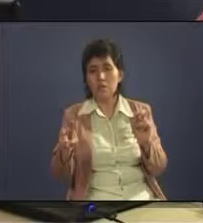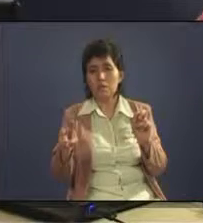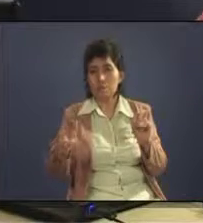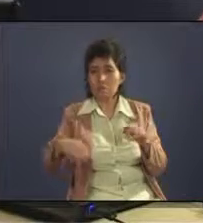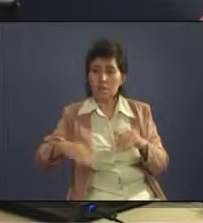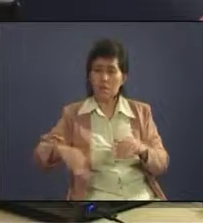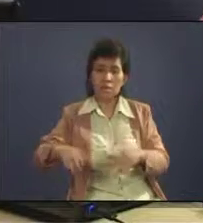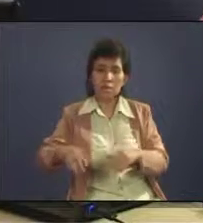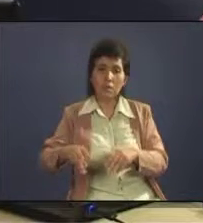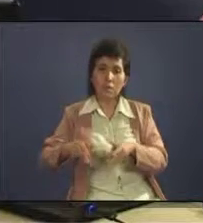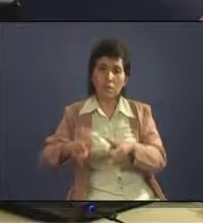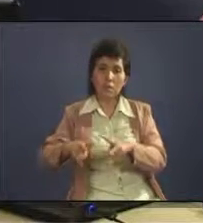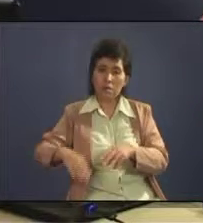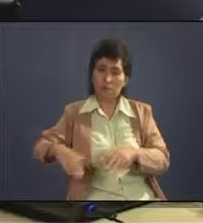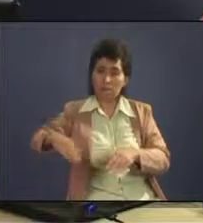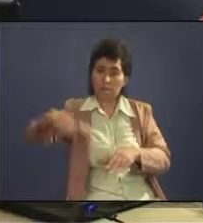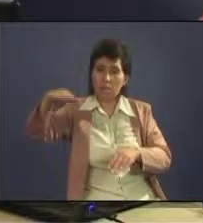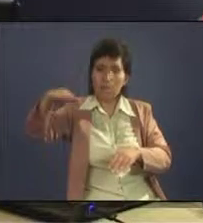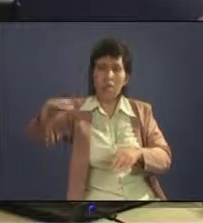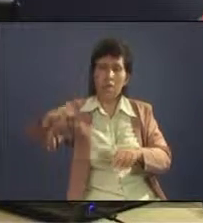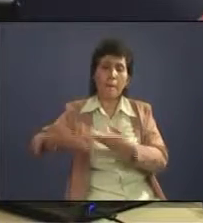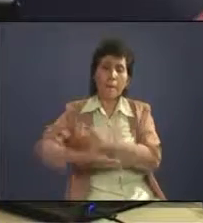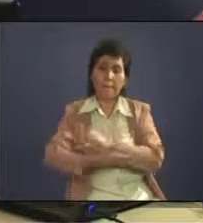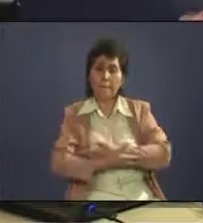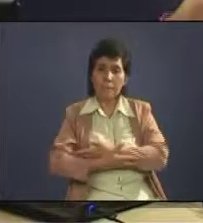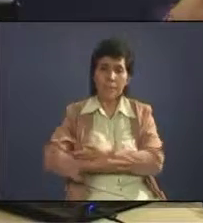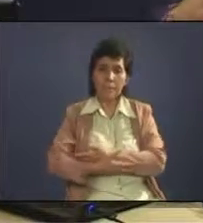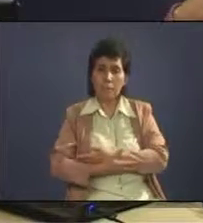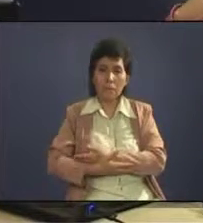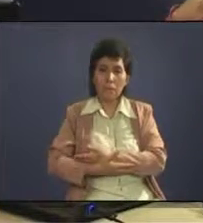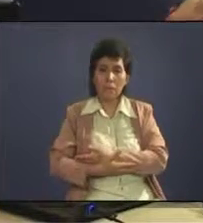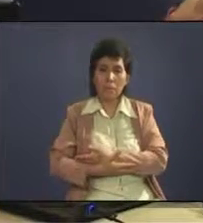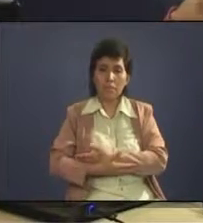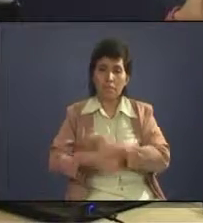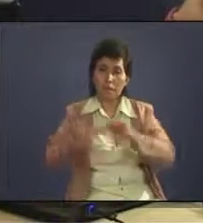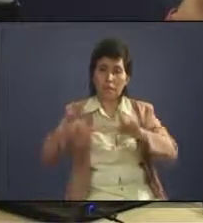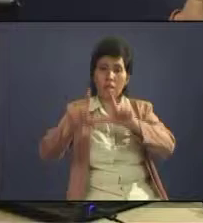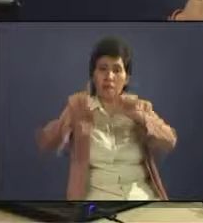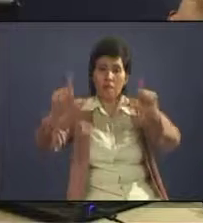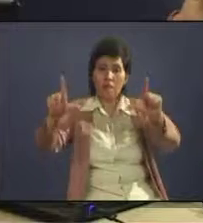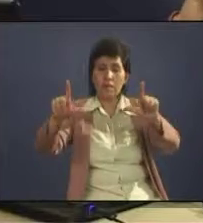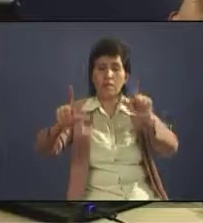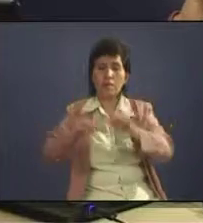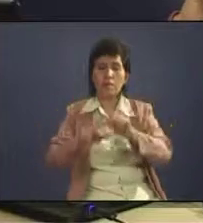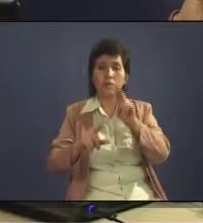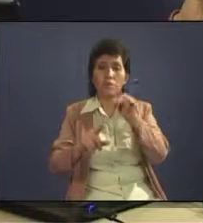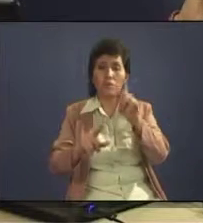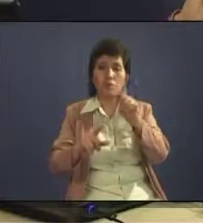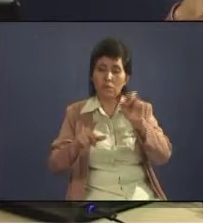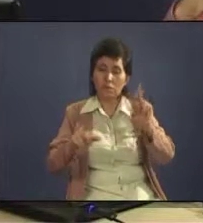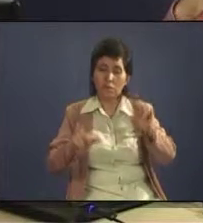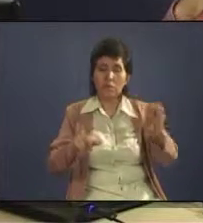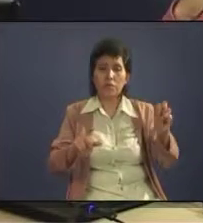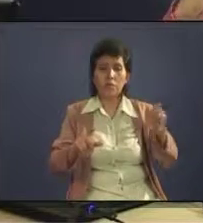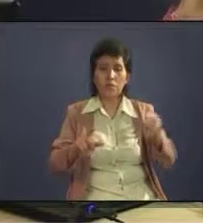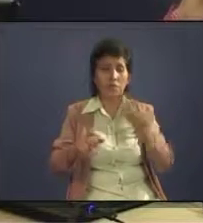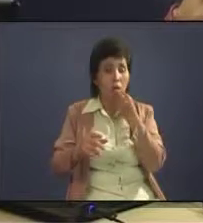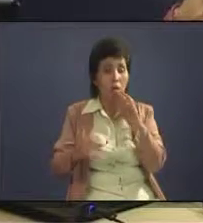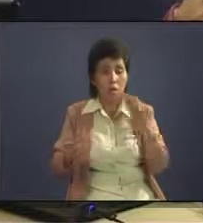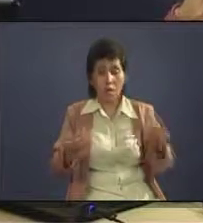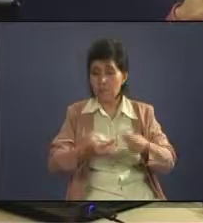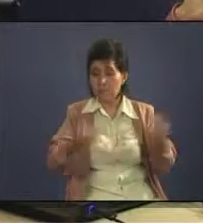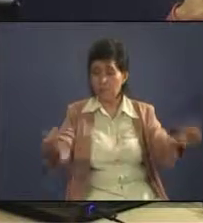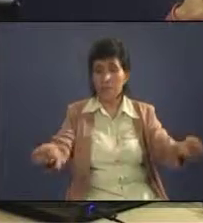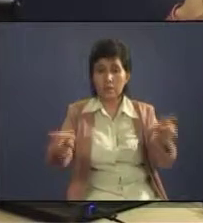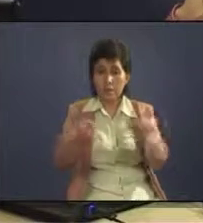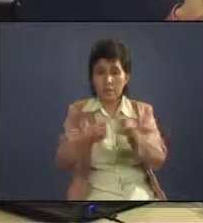growth, in the baby, okay? The level of nutrition given is the same. The place that they're